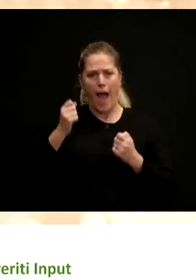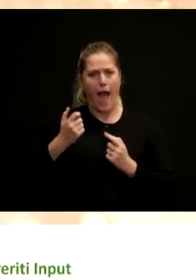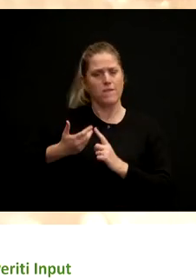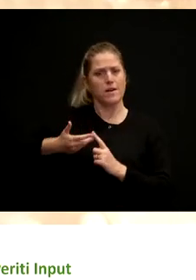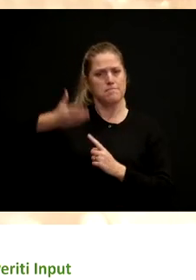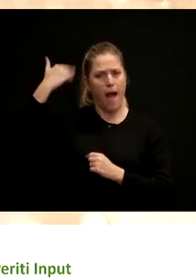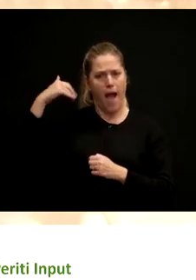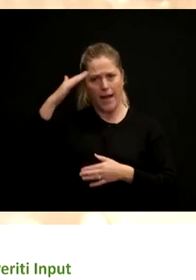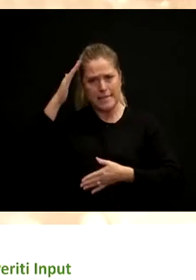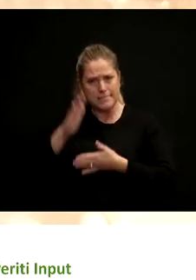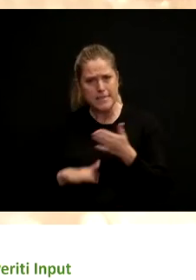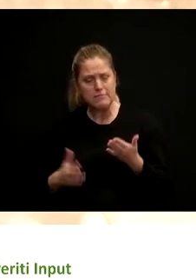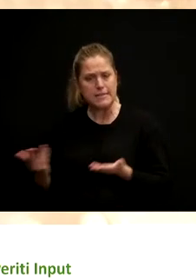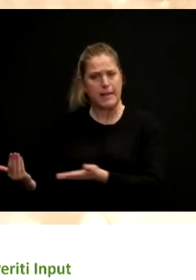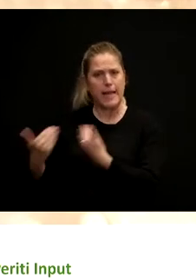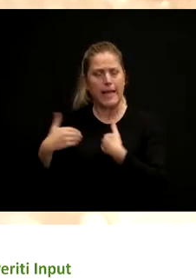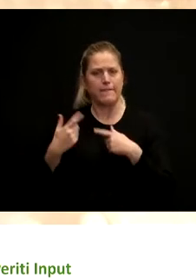values.